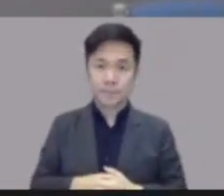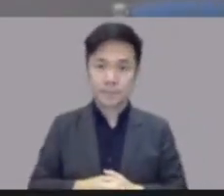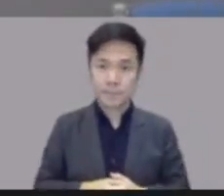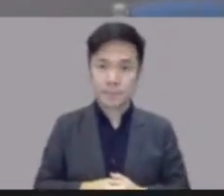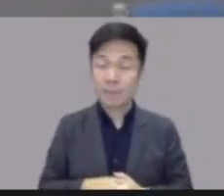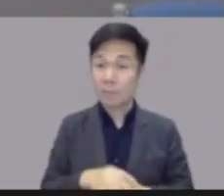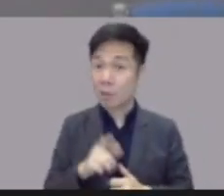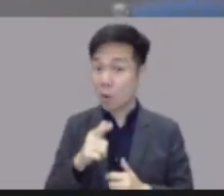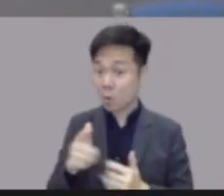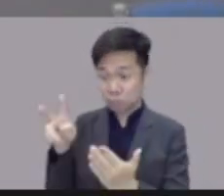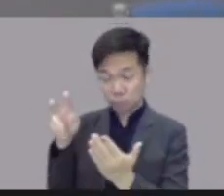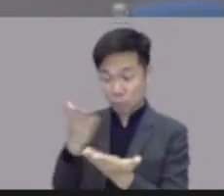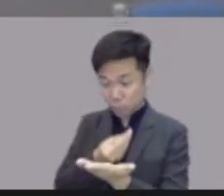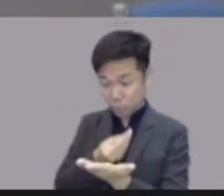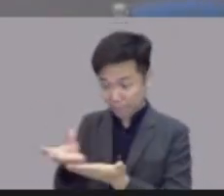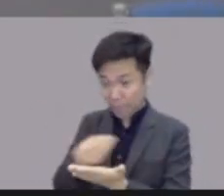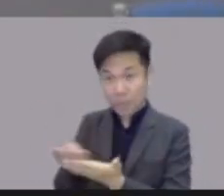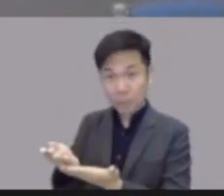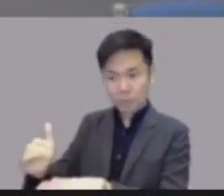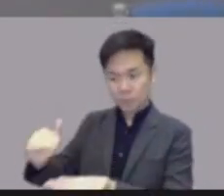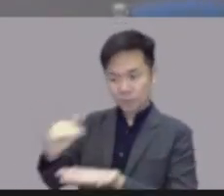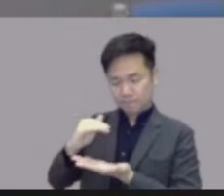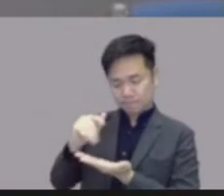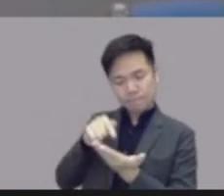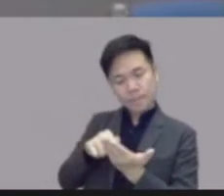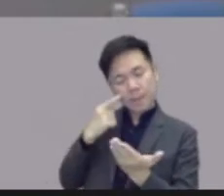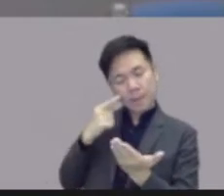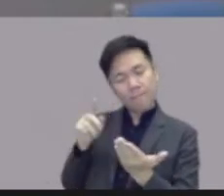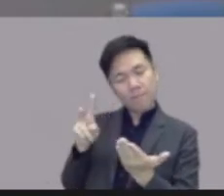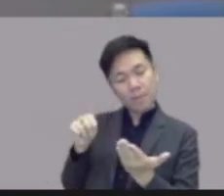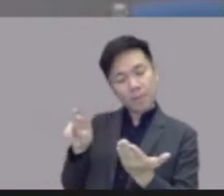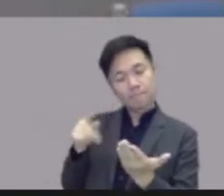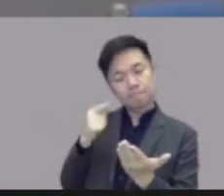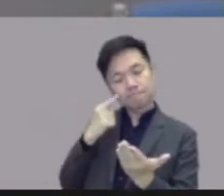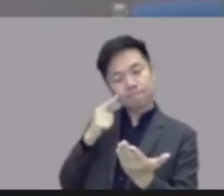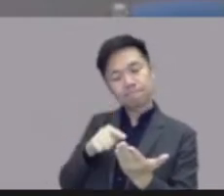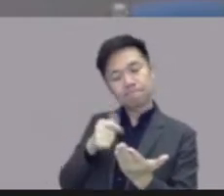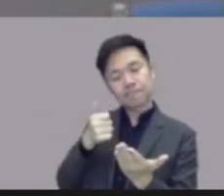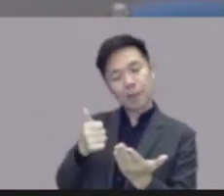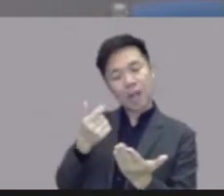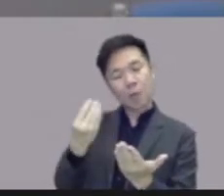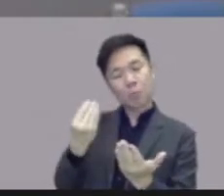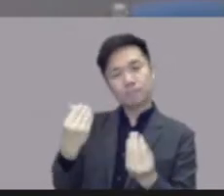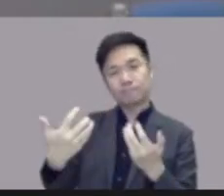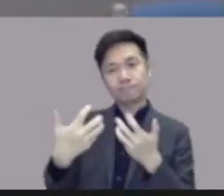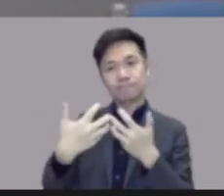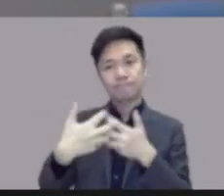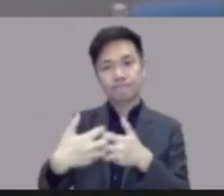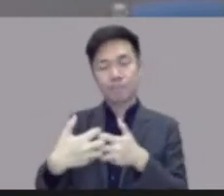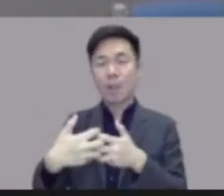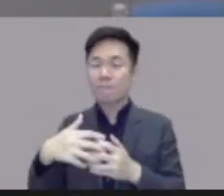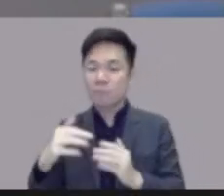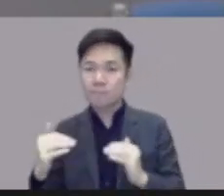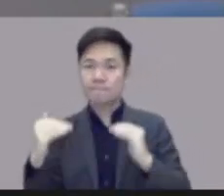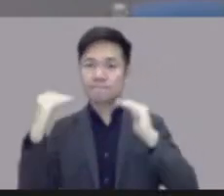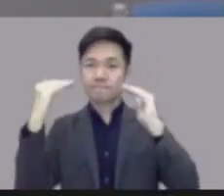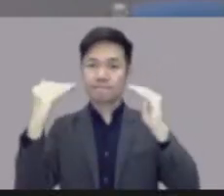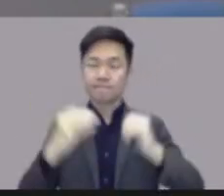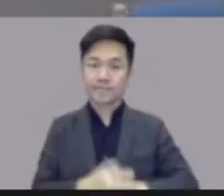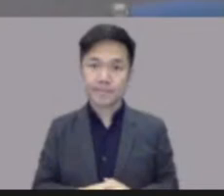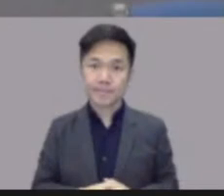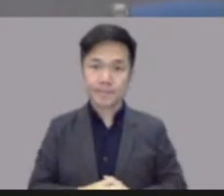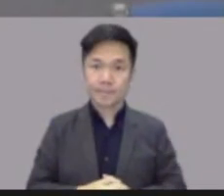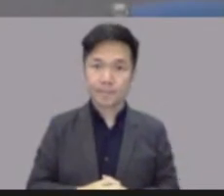development at the local level and also I would like to need the emphasize the need of the national Regional and international